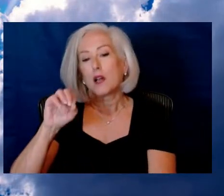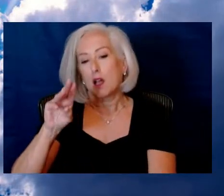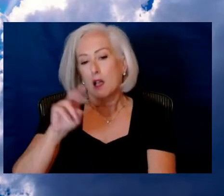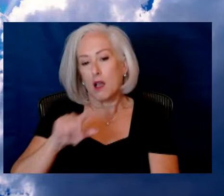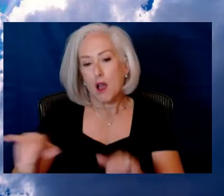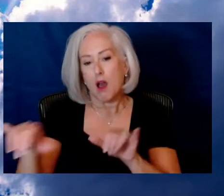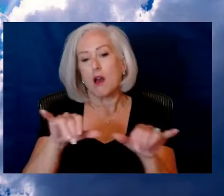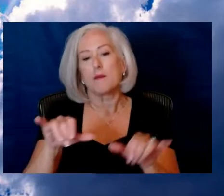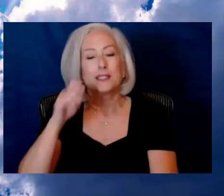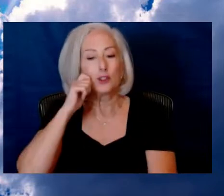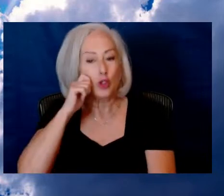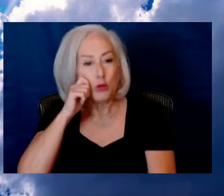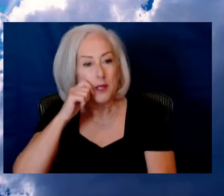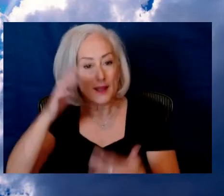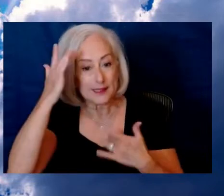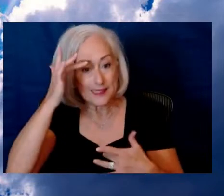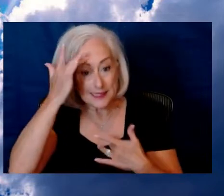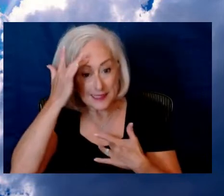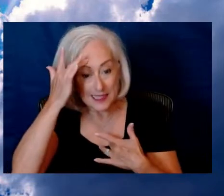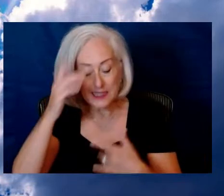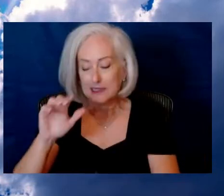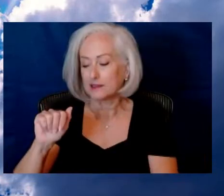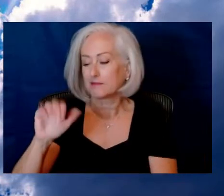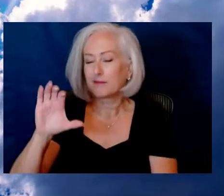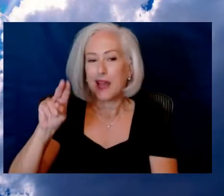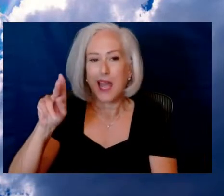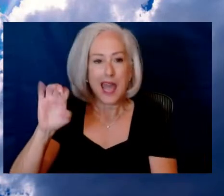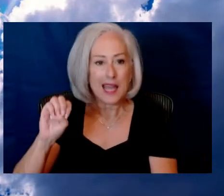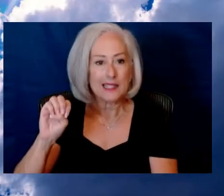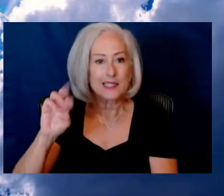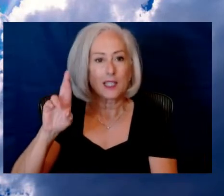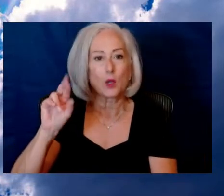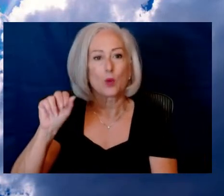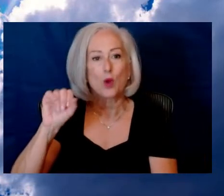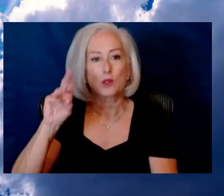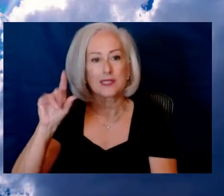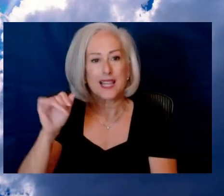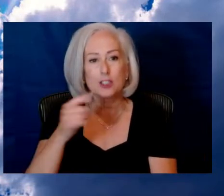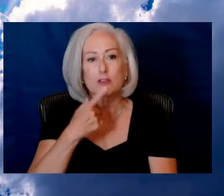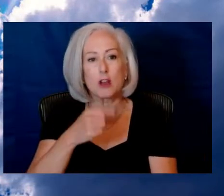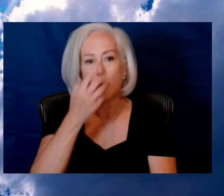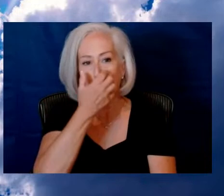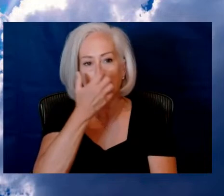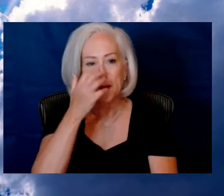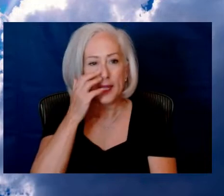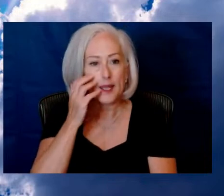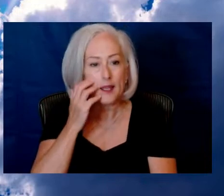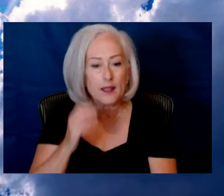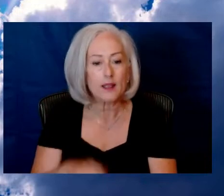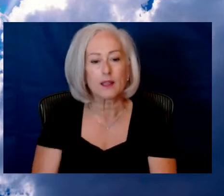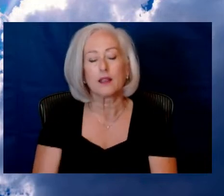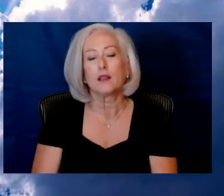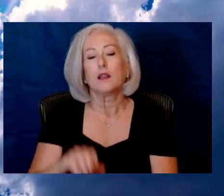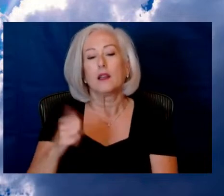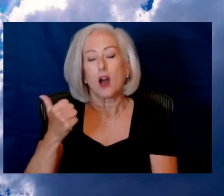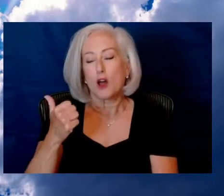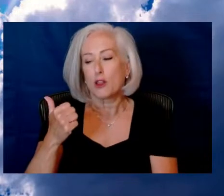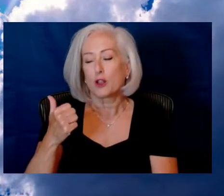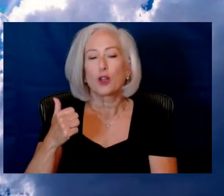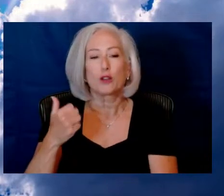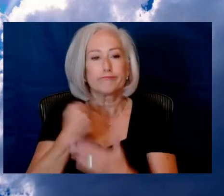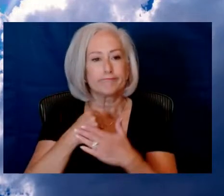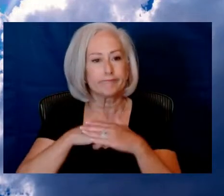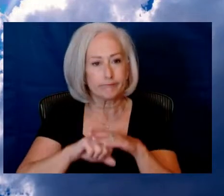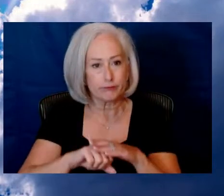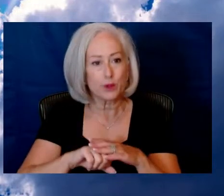like rosacea and acne, solar reactions such as solar allergies and congenital genetic mutations that can result in dry,